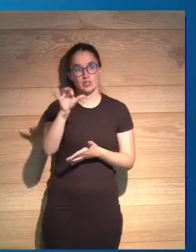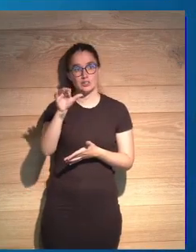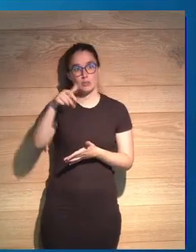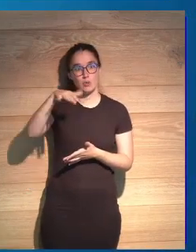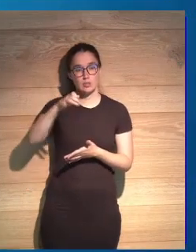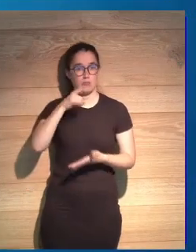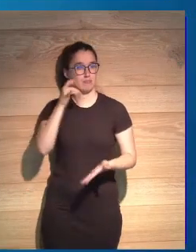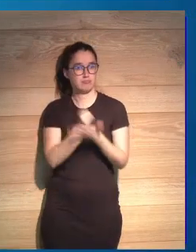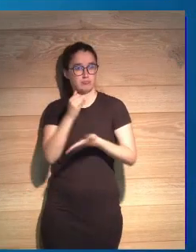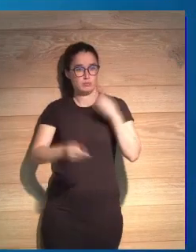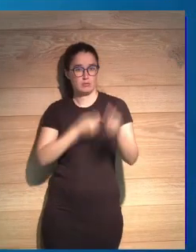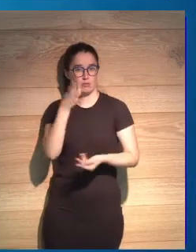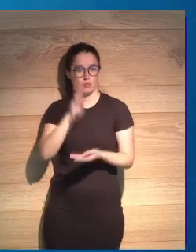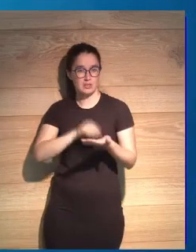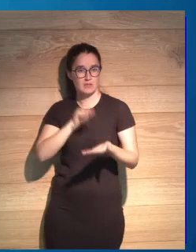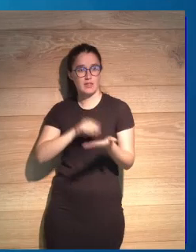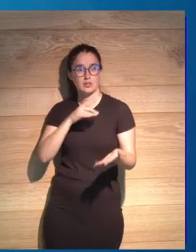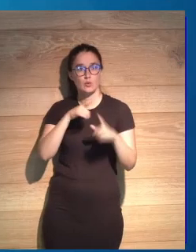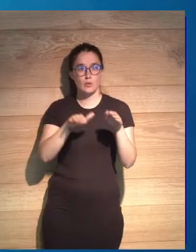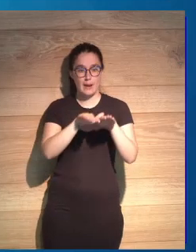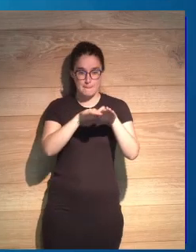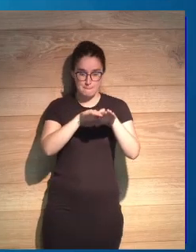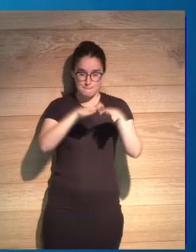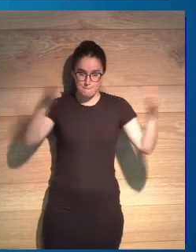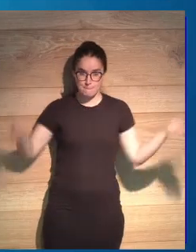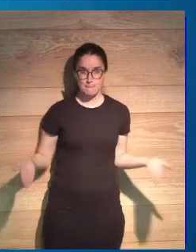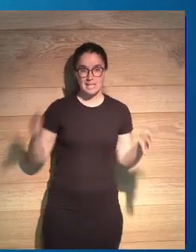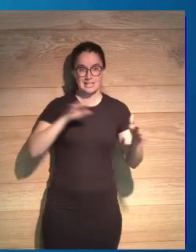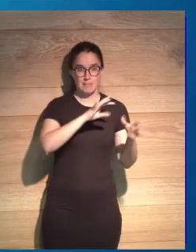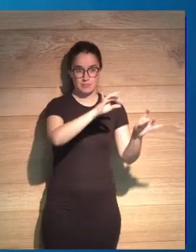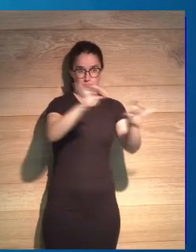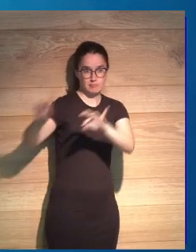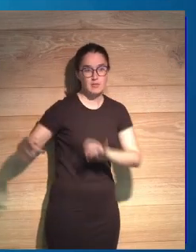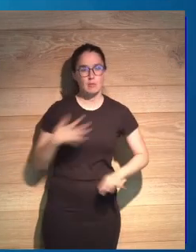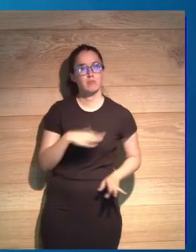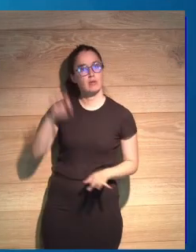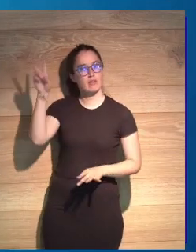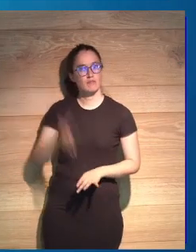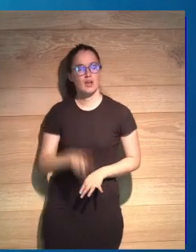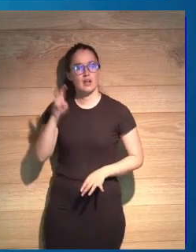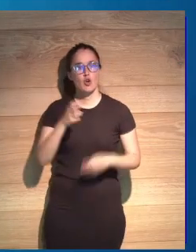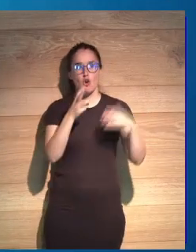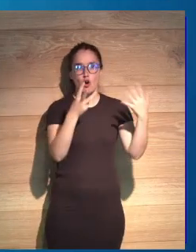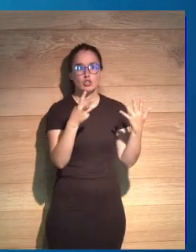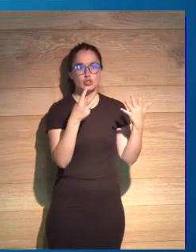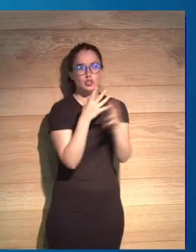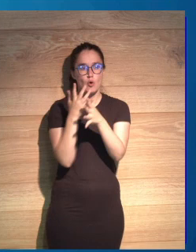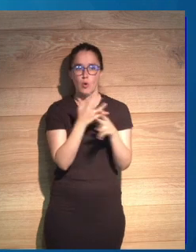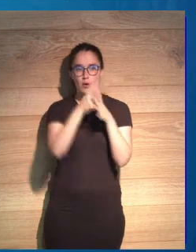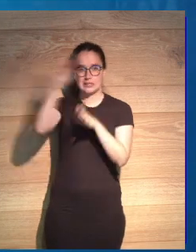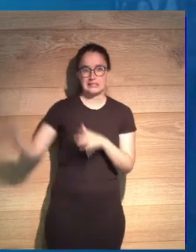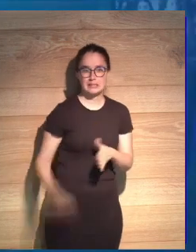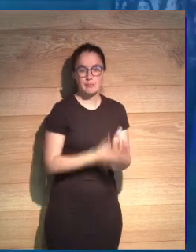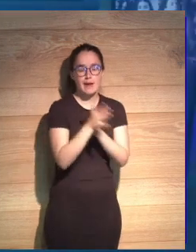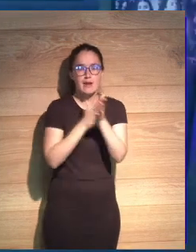is the Basque Foundation of Multiple Sclerosis in a multi-tactile touch